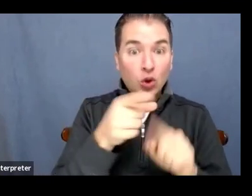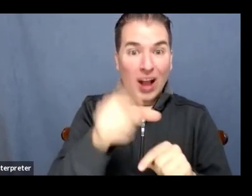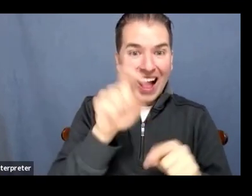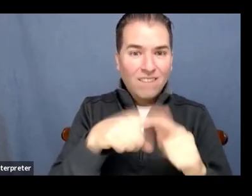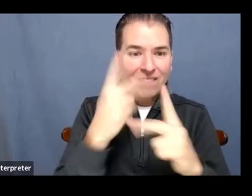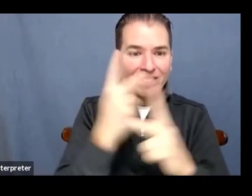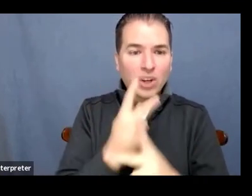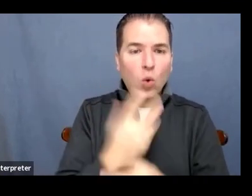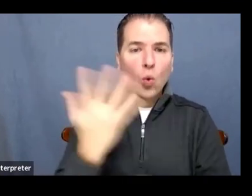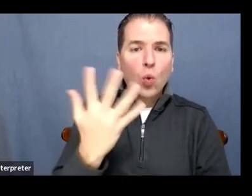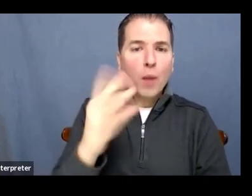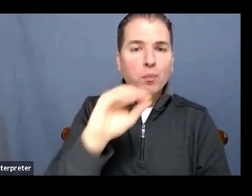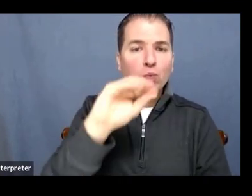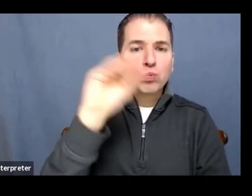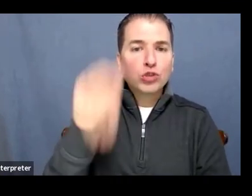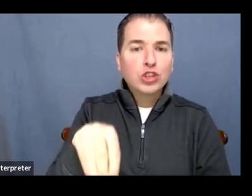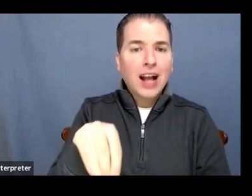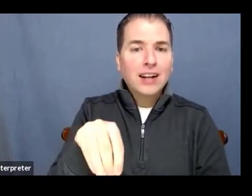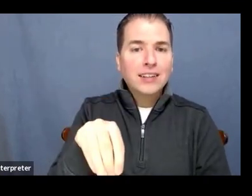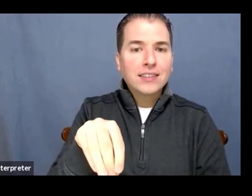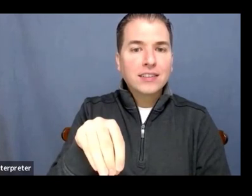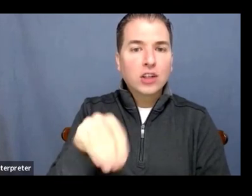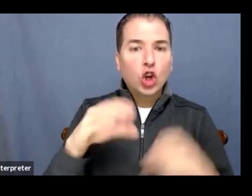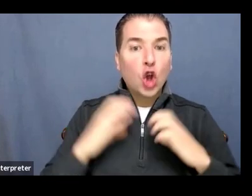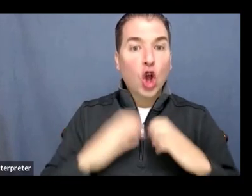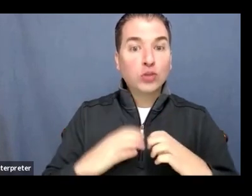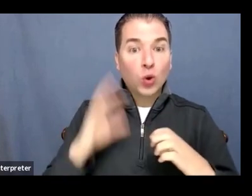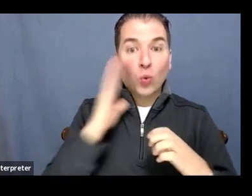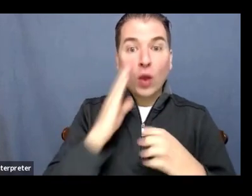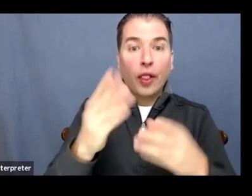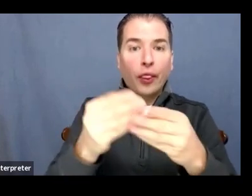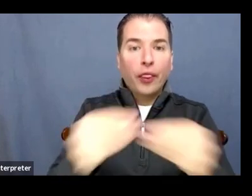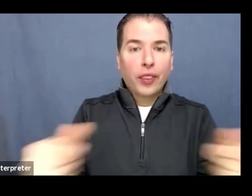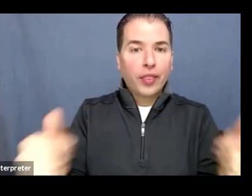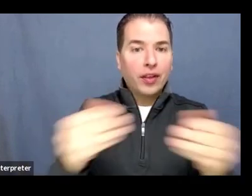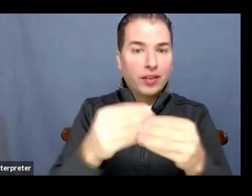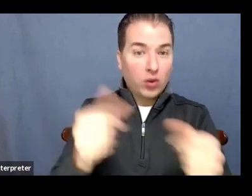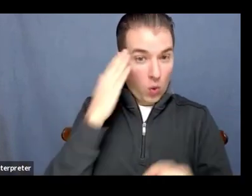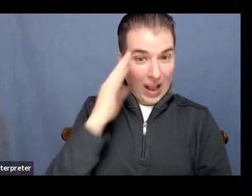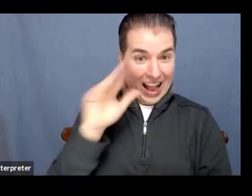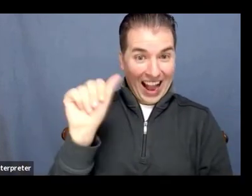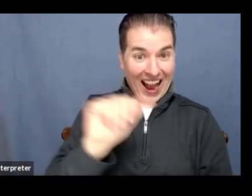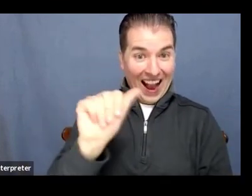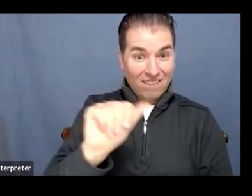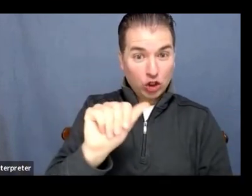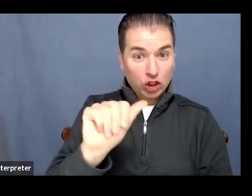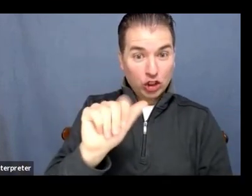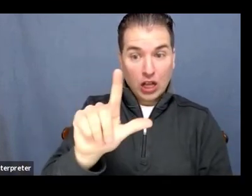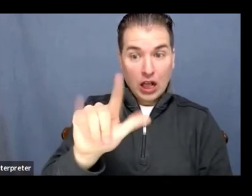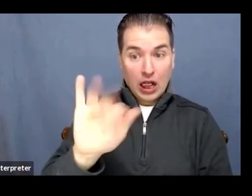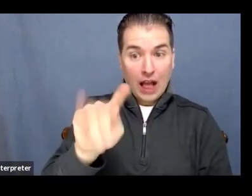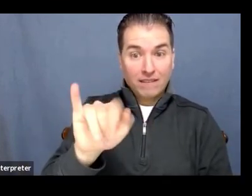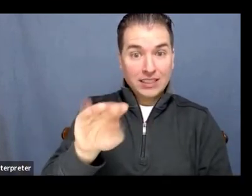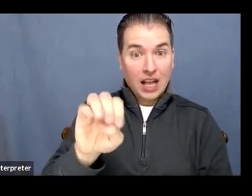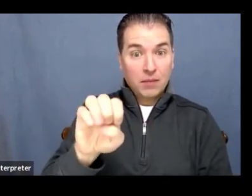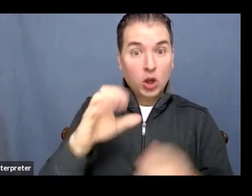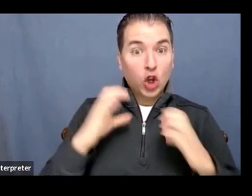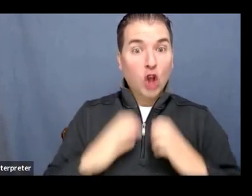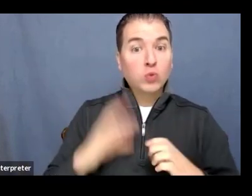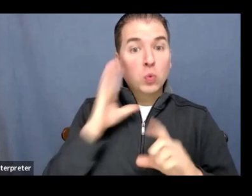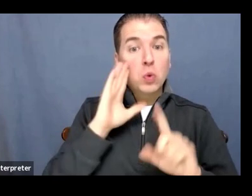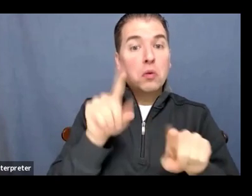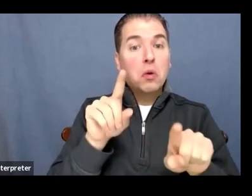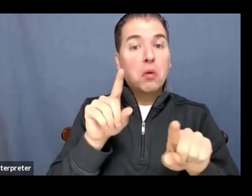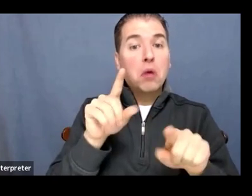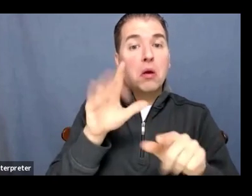So remember, I said that the average lifetime of a customer is 10 months. So what does that mean? Well, it basically says this. Look, if I have